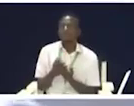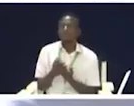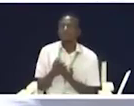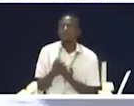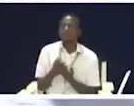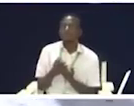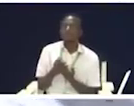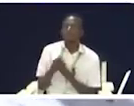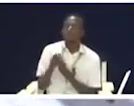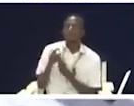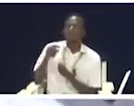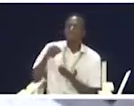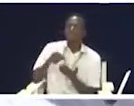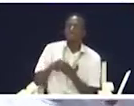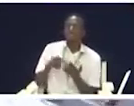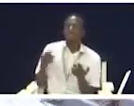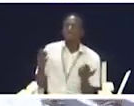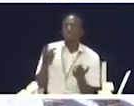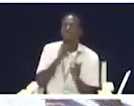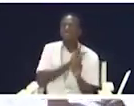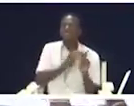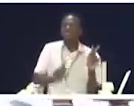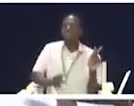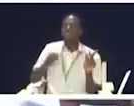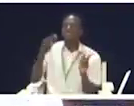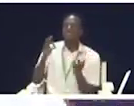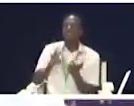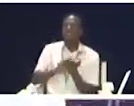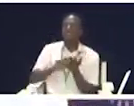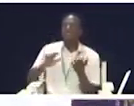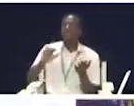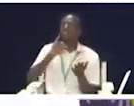Gahamana, Saki Aljana,